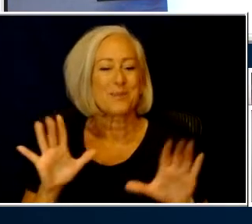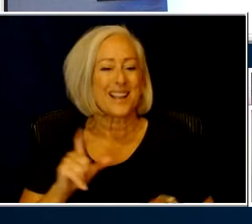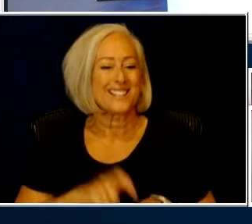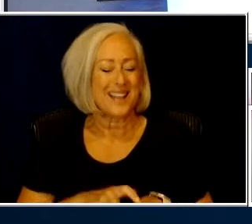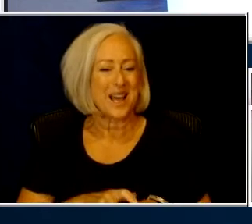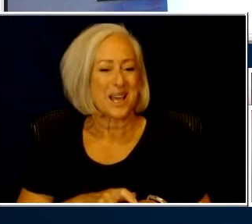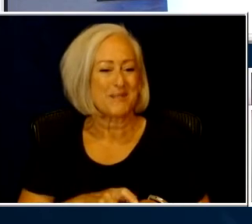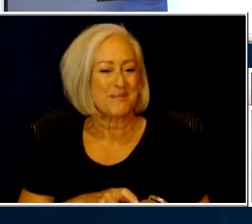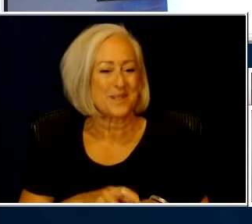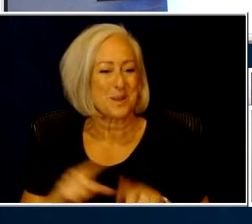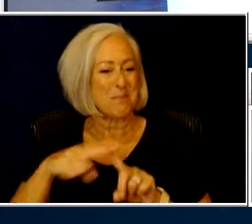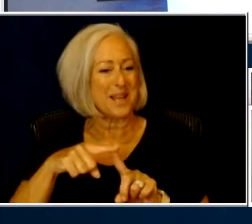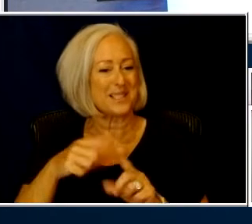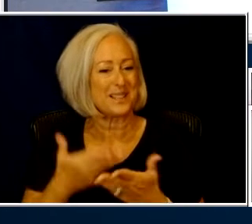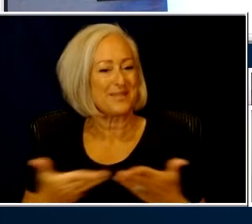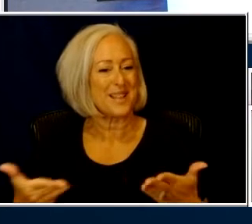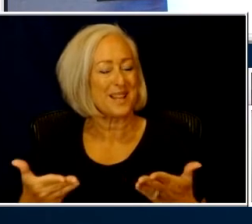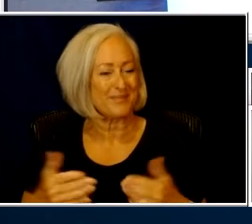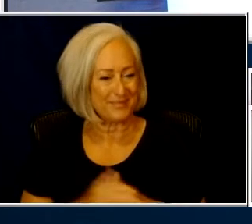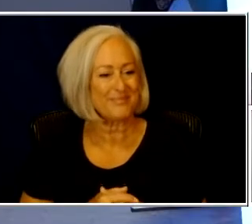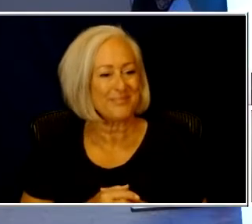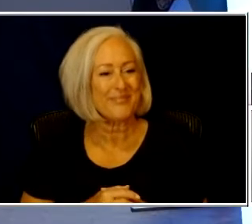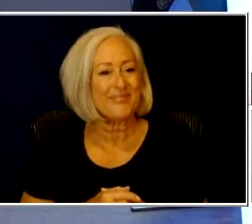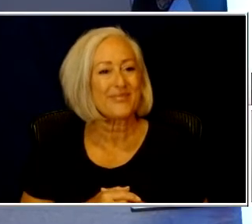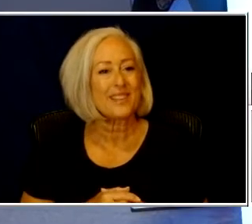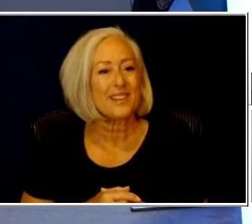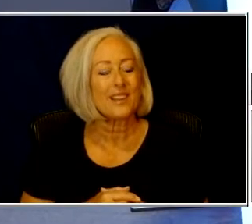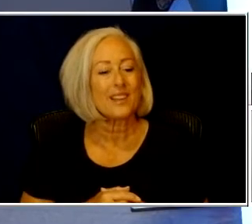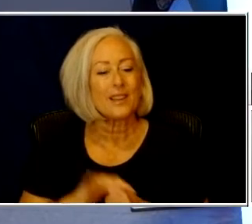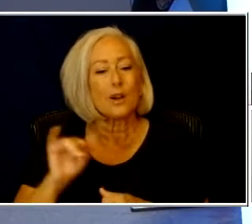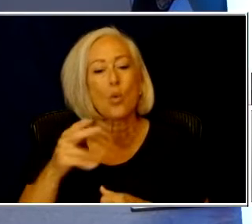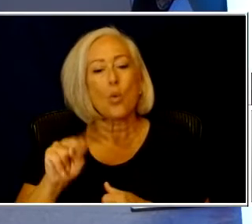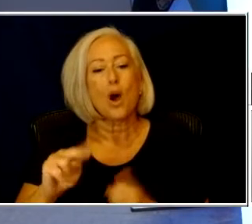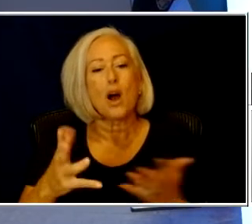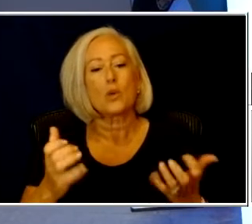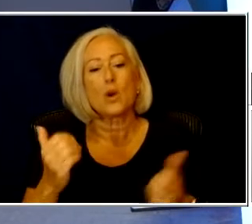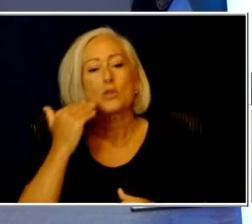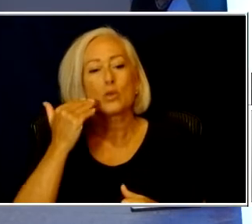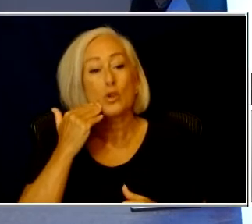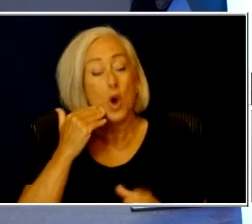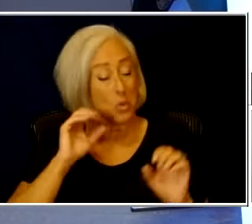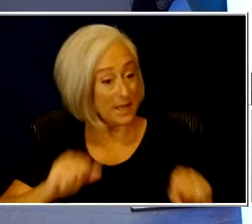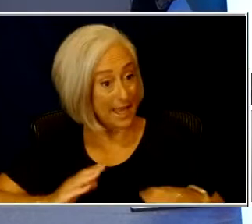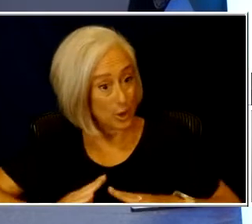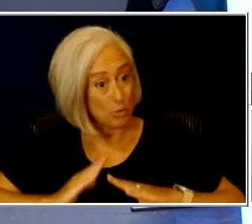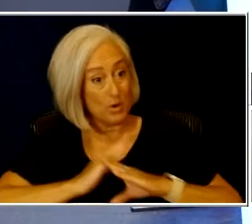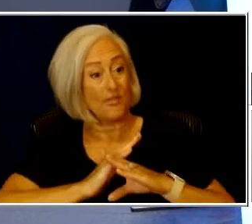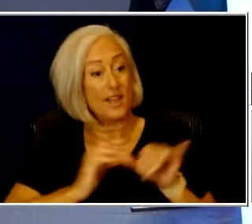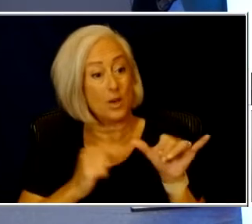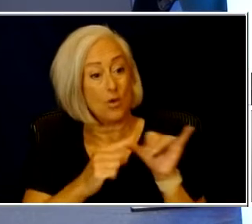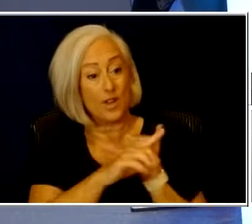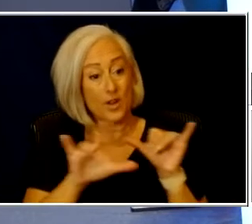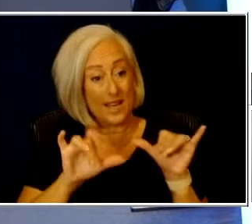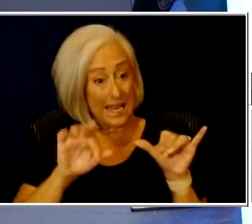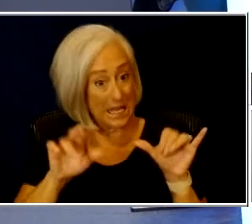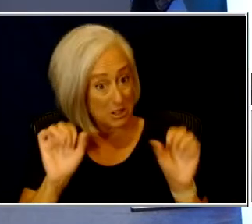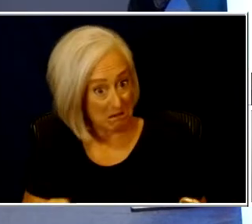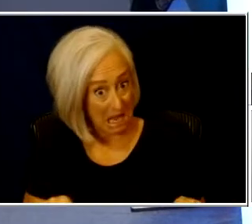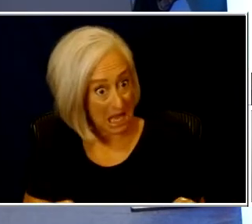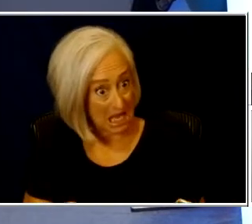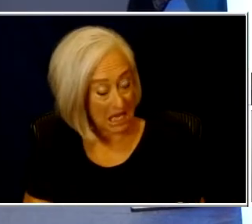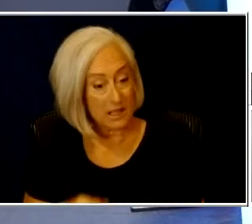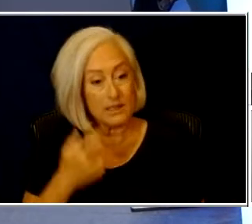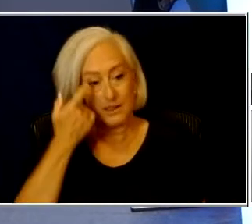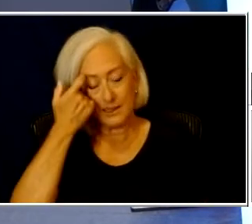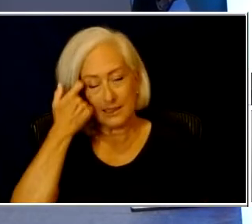this time. Juan wants to know, Dr. Spuzak, is it possible to prevent ovarian cancer? So I'll say